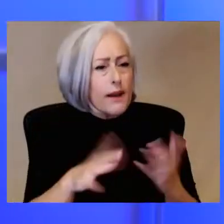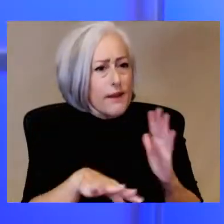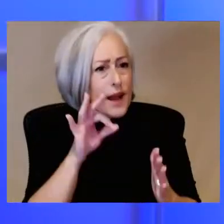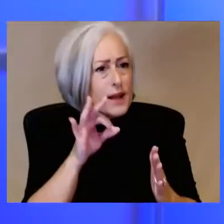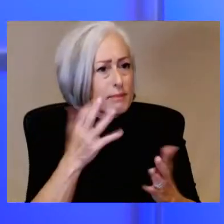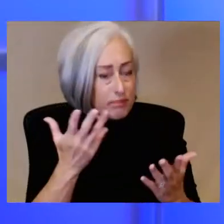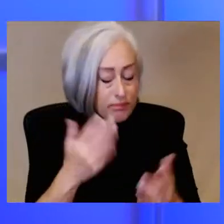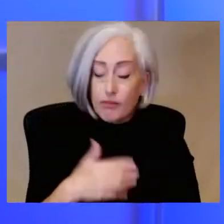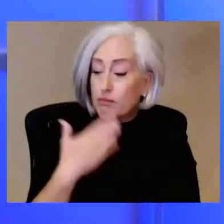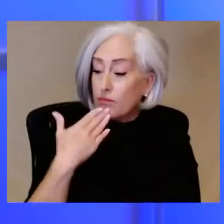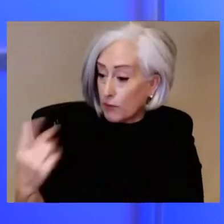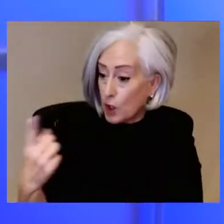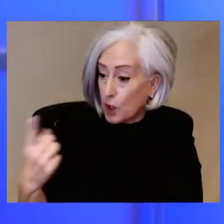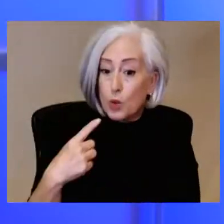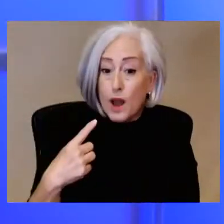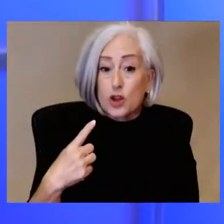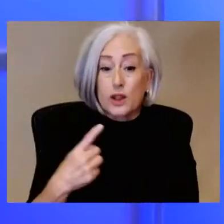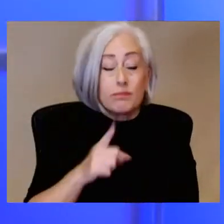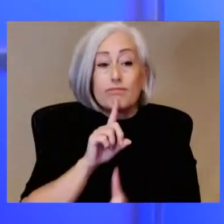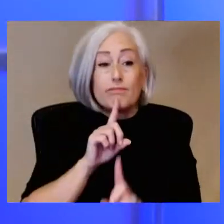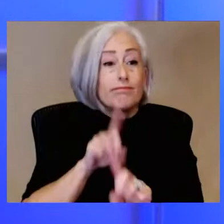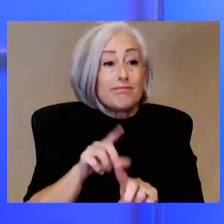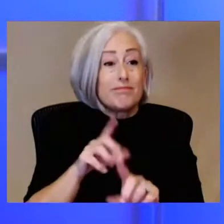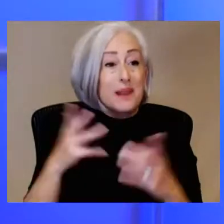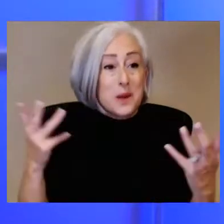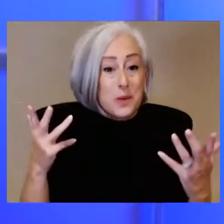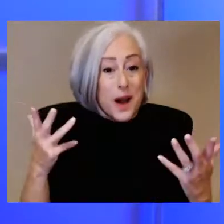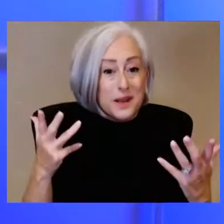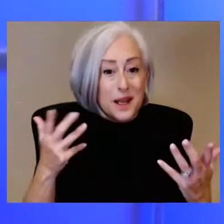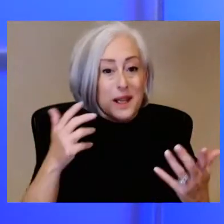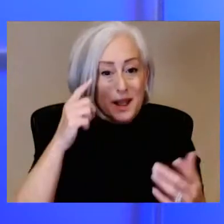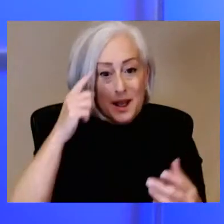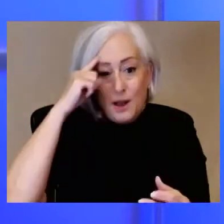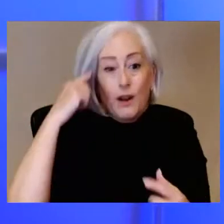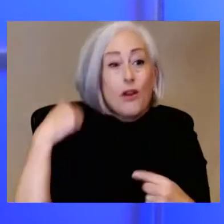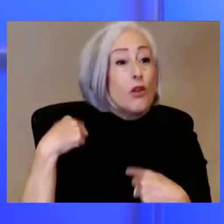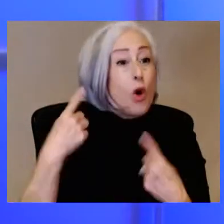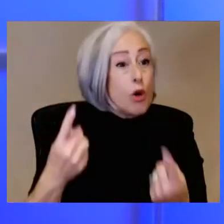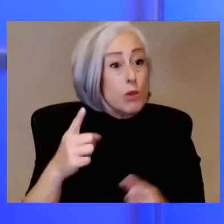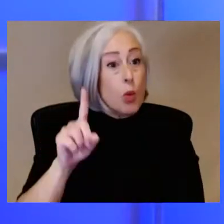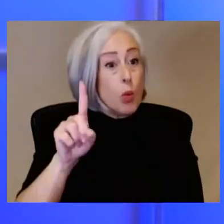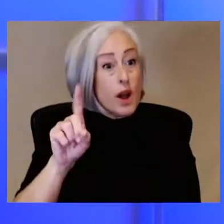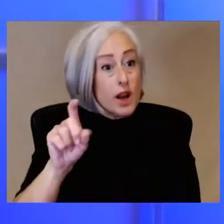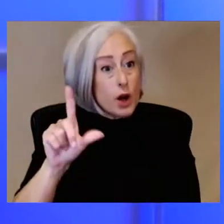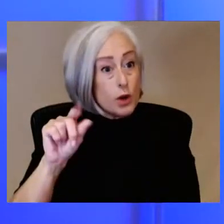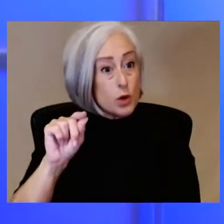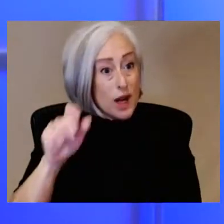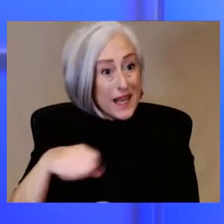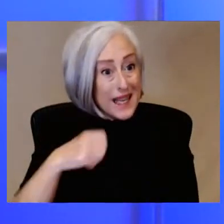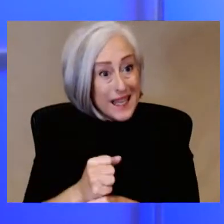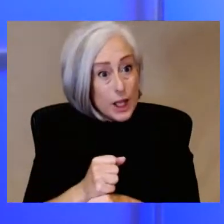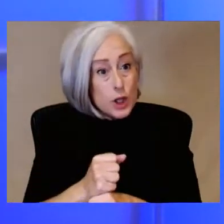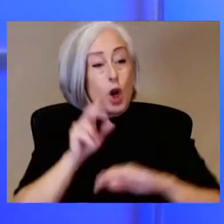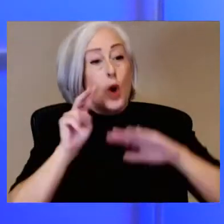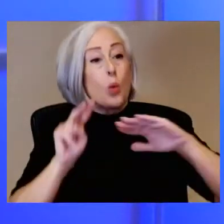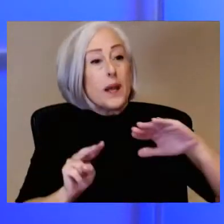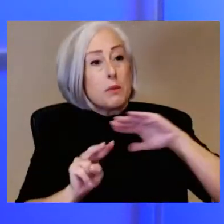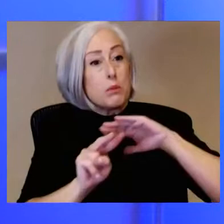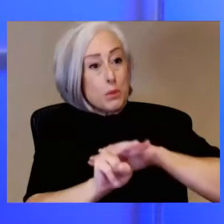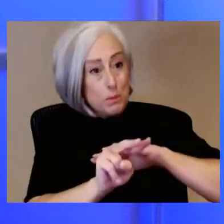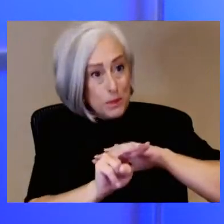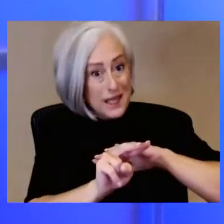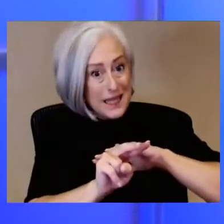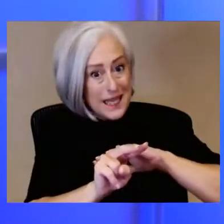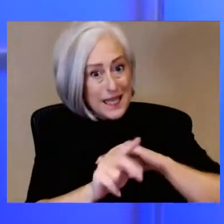So, and the answer is, for the last 120 years or so, we were predicting the presence, meaning we had to look